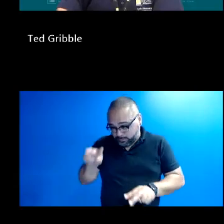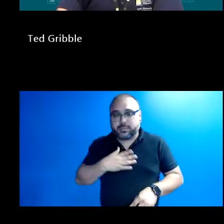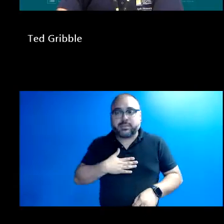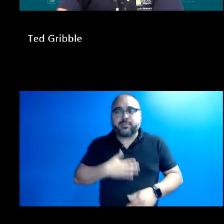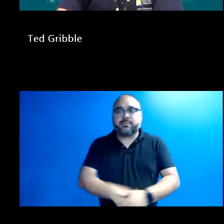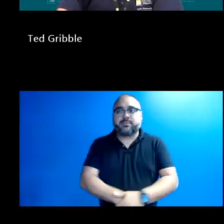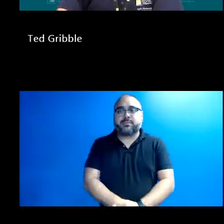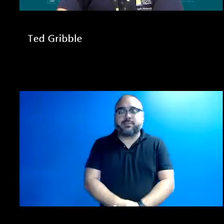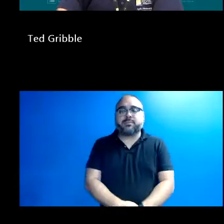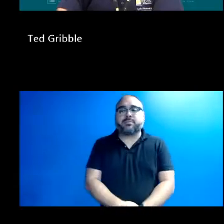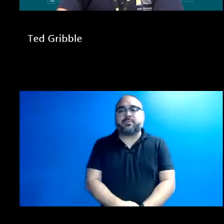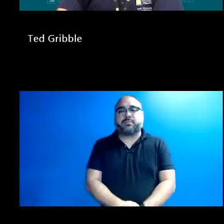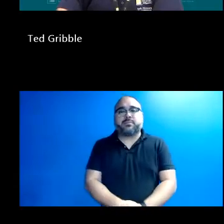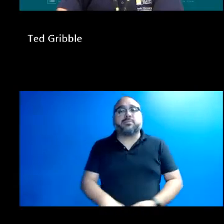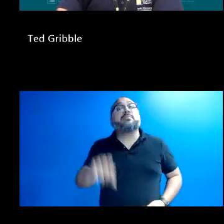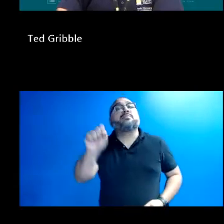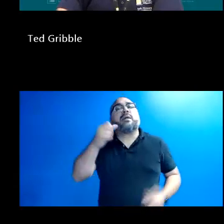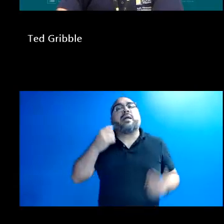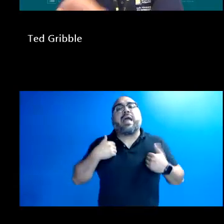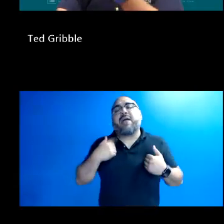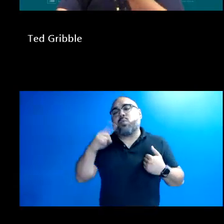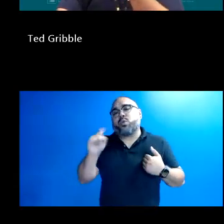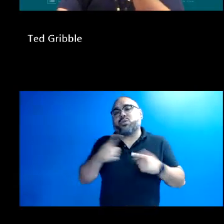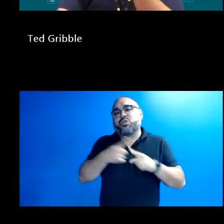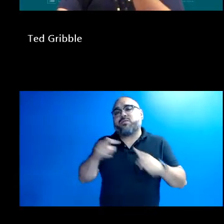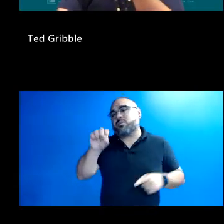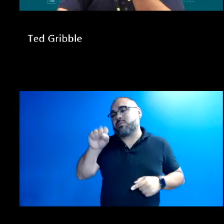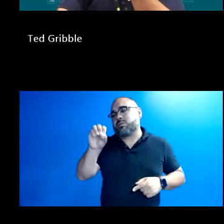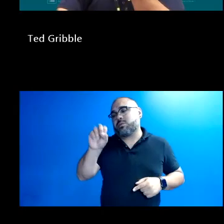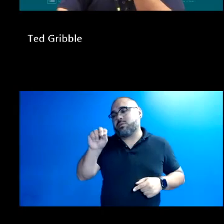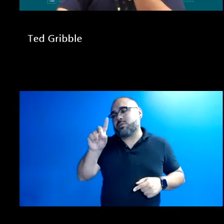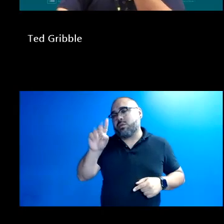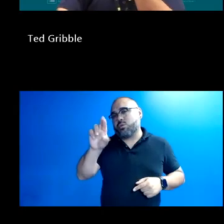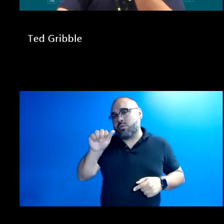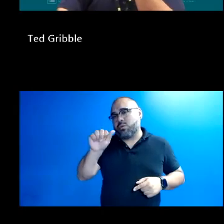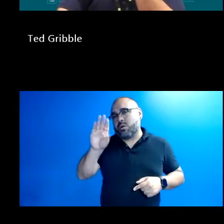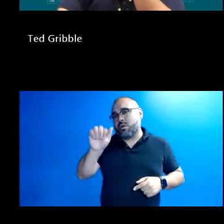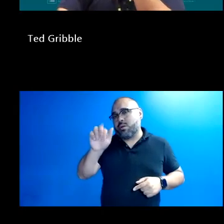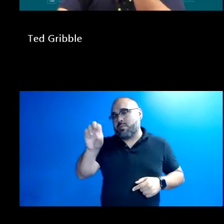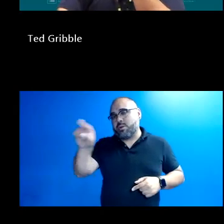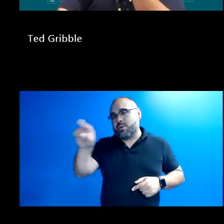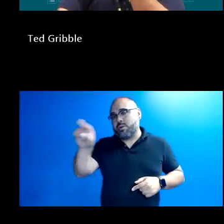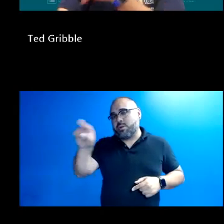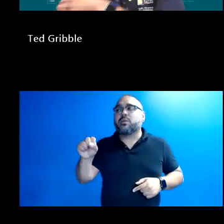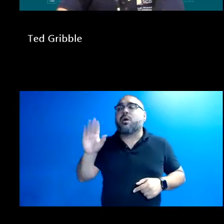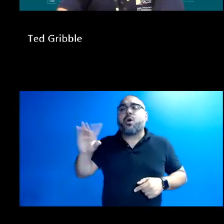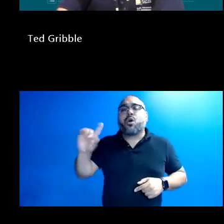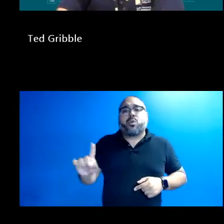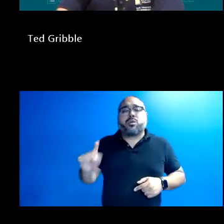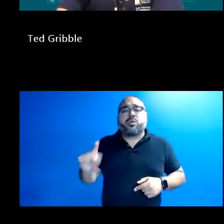Yes, we have a question from Sandra Behrens. We haven't had a chance to post it, but her question is, will a whole